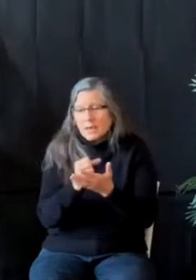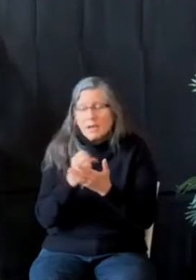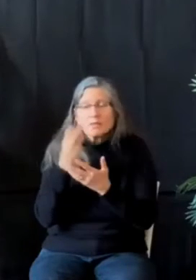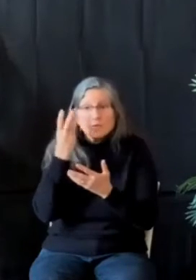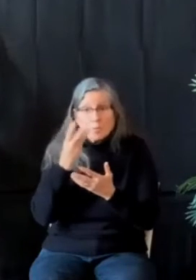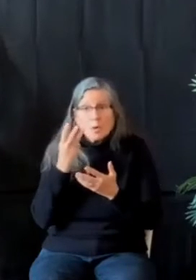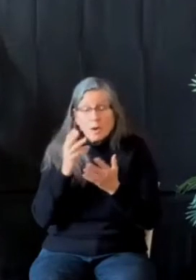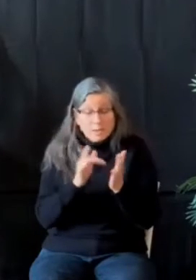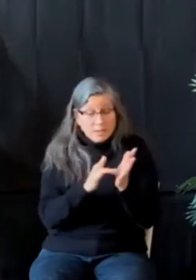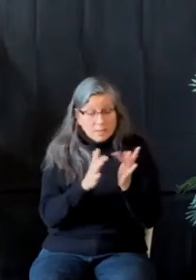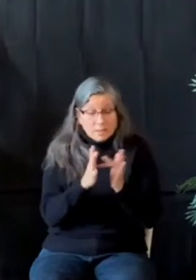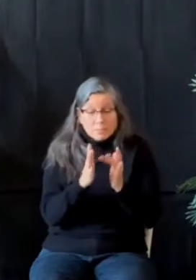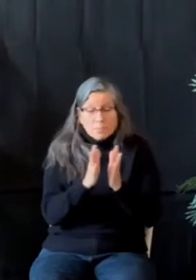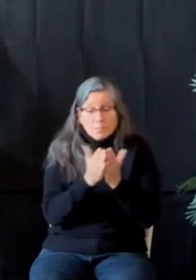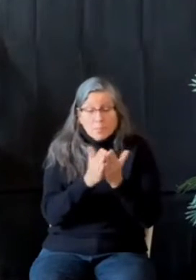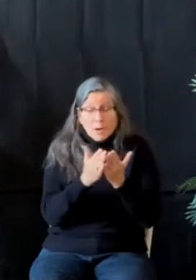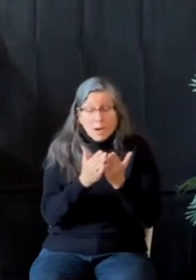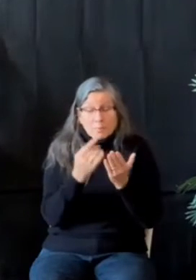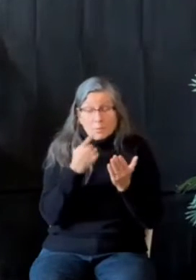Bible tells us that